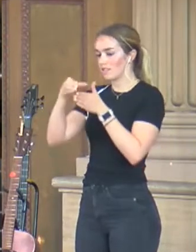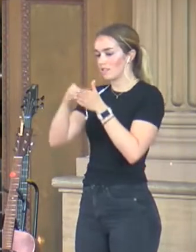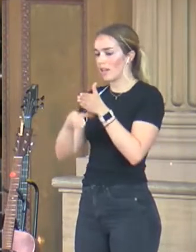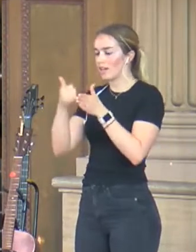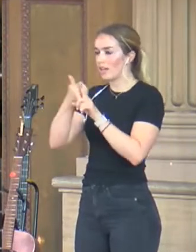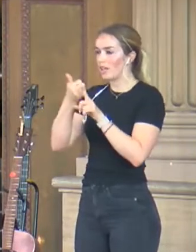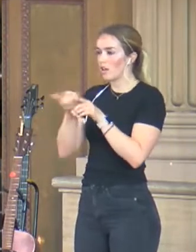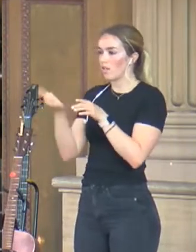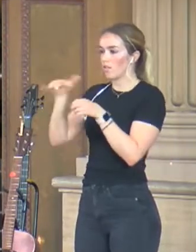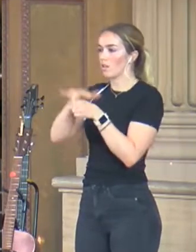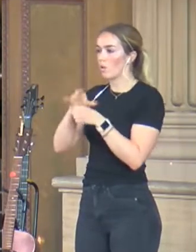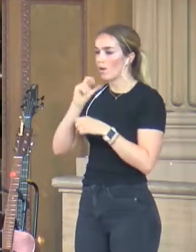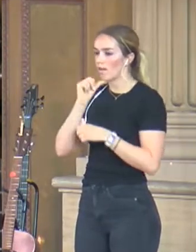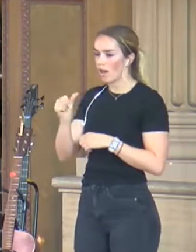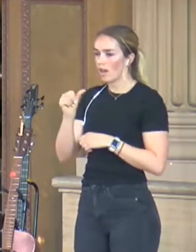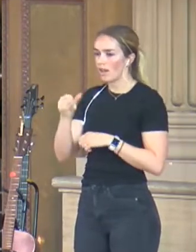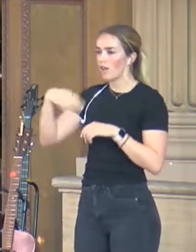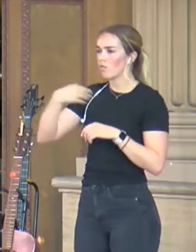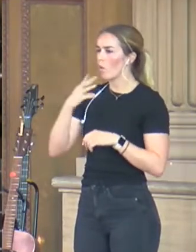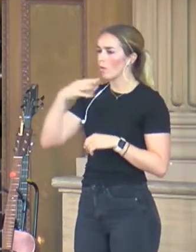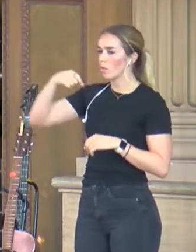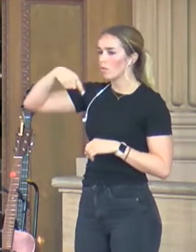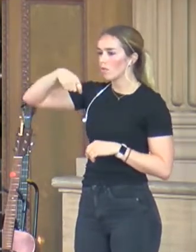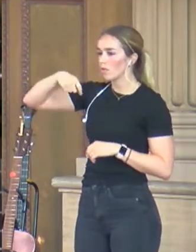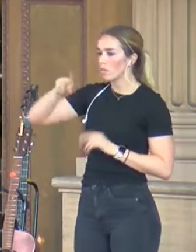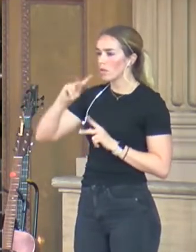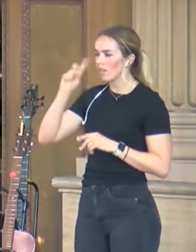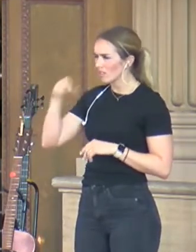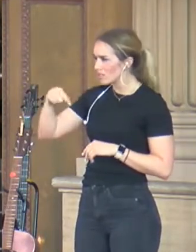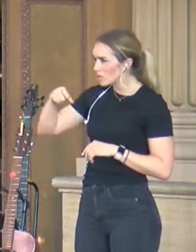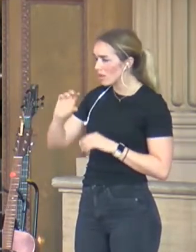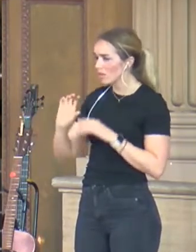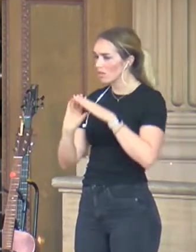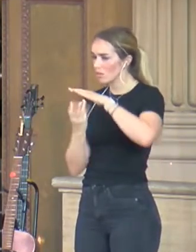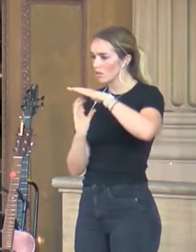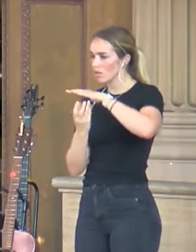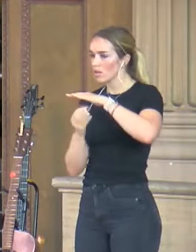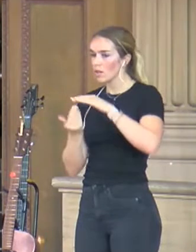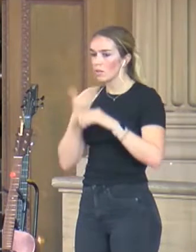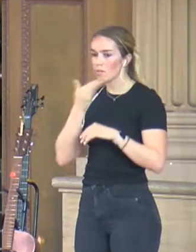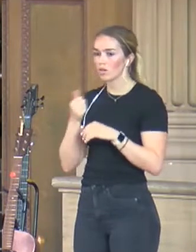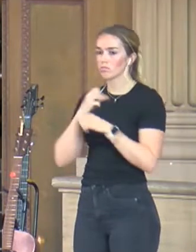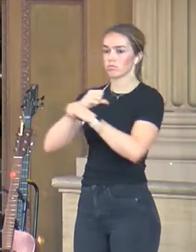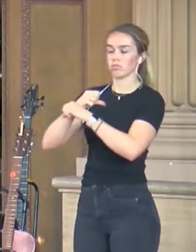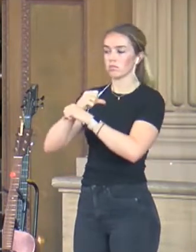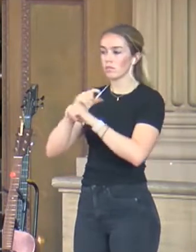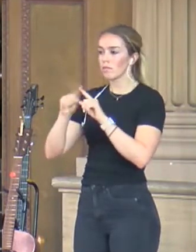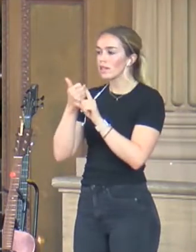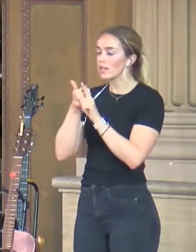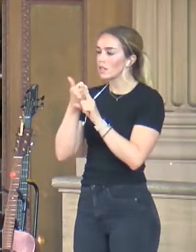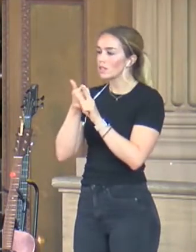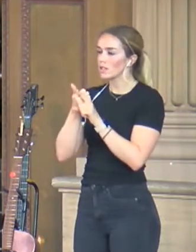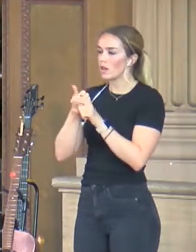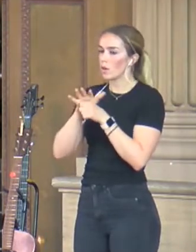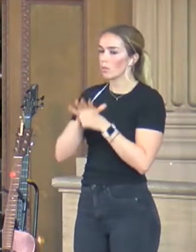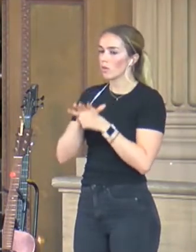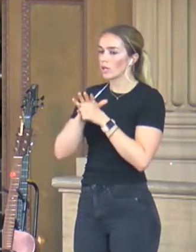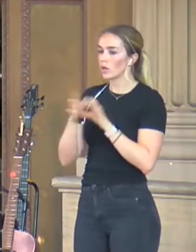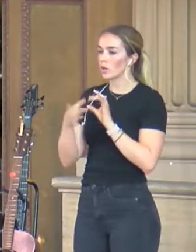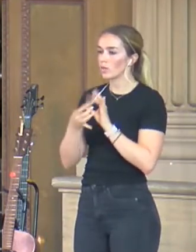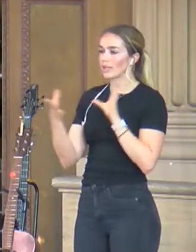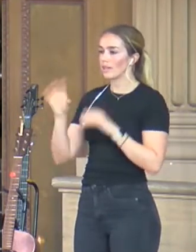been capped or anything. If the little valve that drips sometimes. Sometimes people see it's dripping, so they screw a cap on it. But that valve is the pressure relief